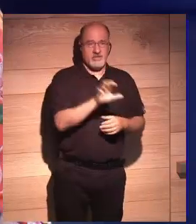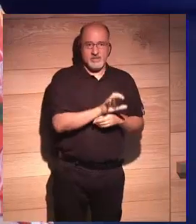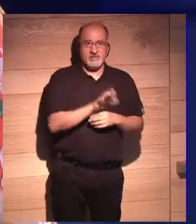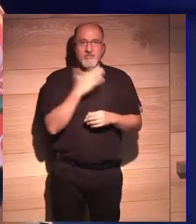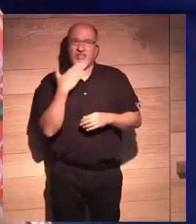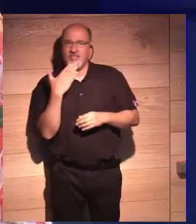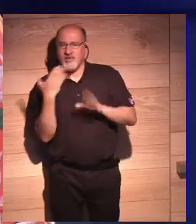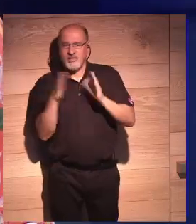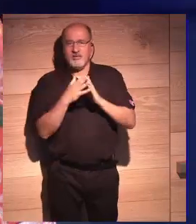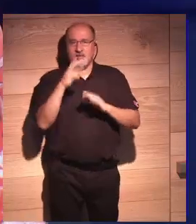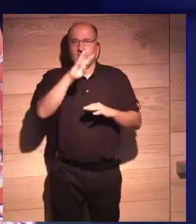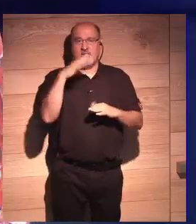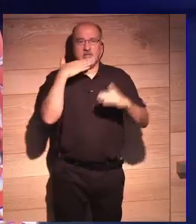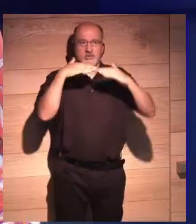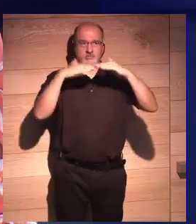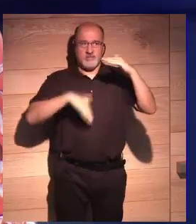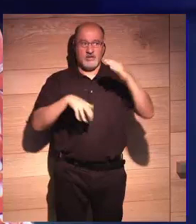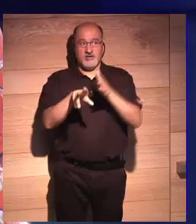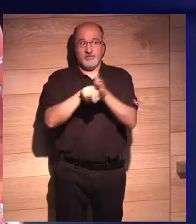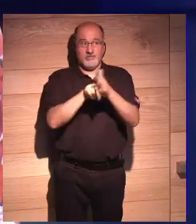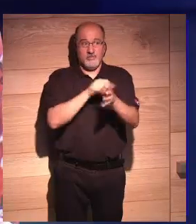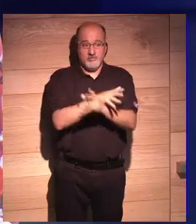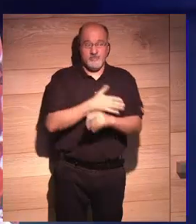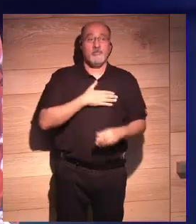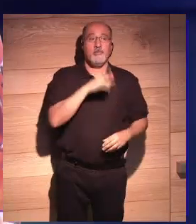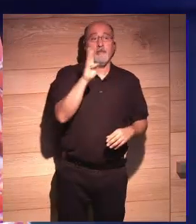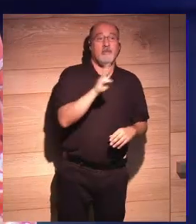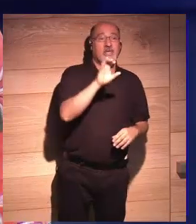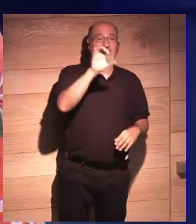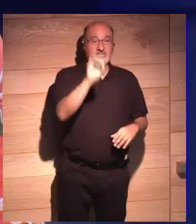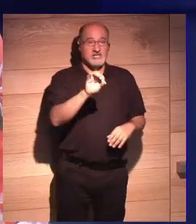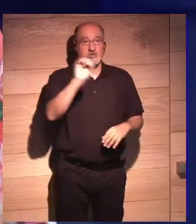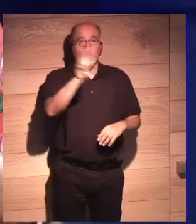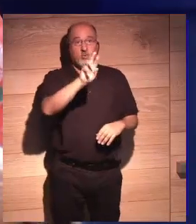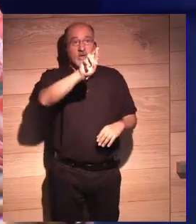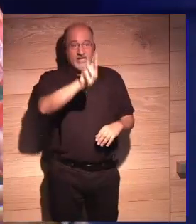what profile of what age range you want? People be under